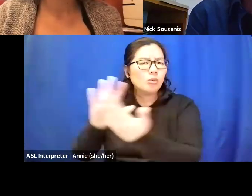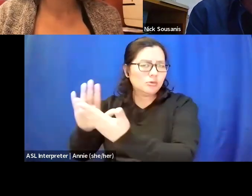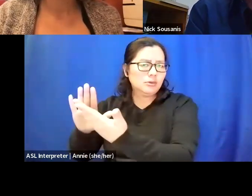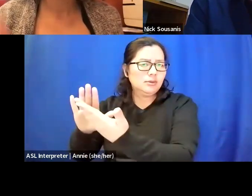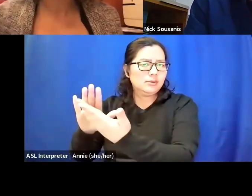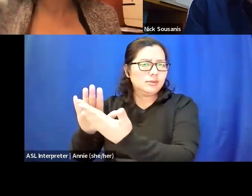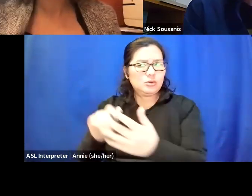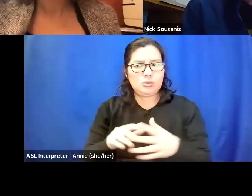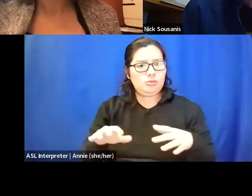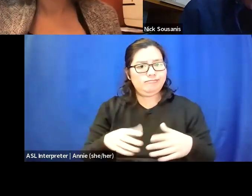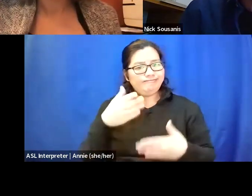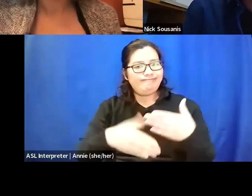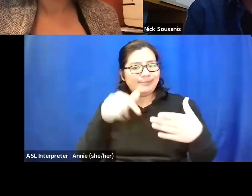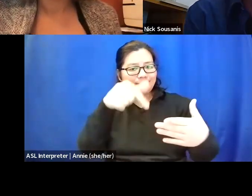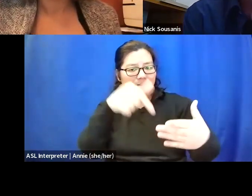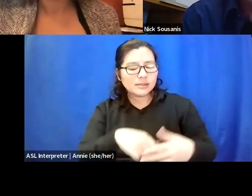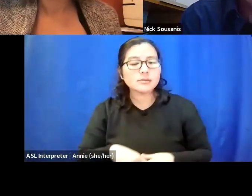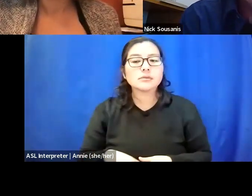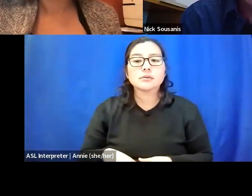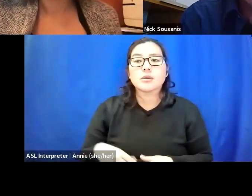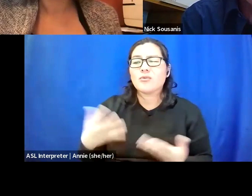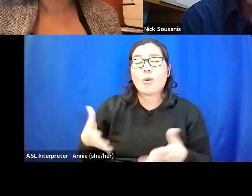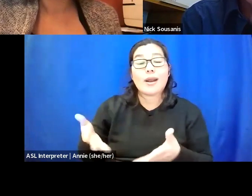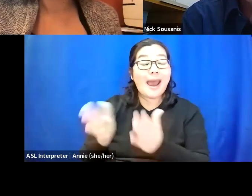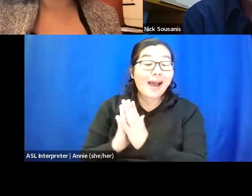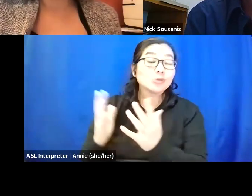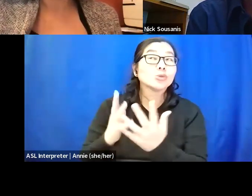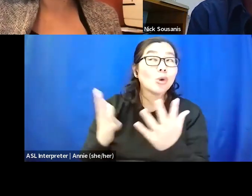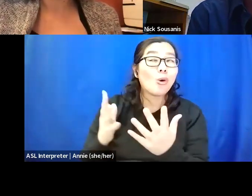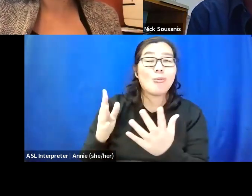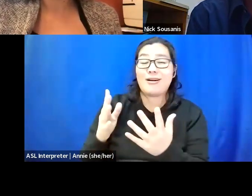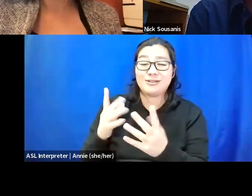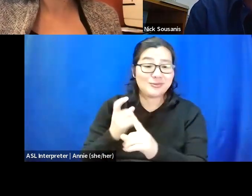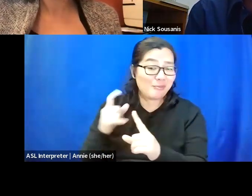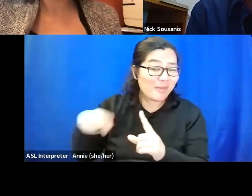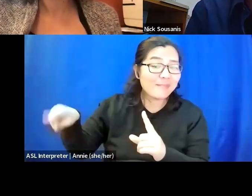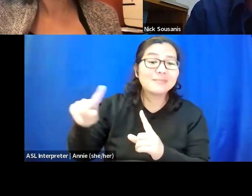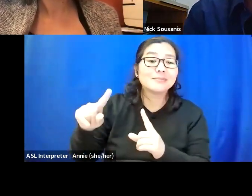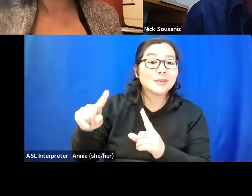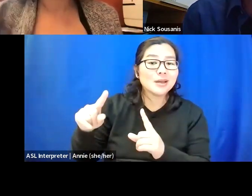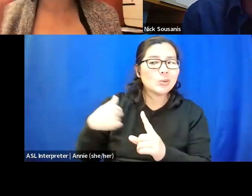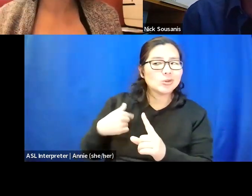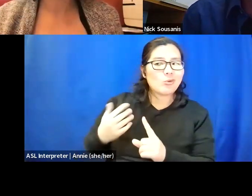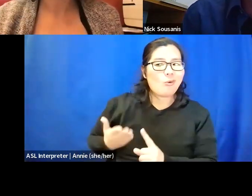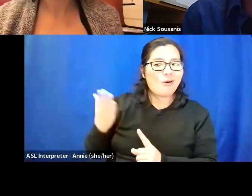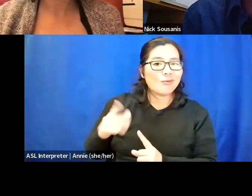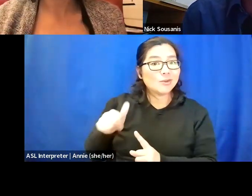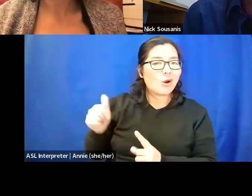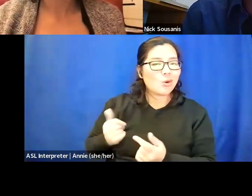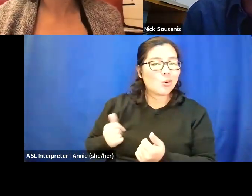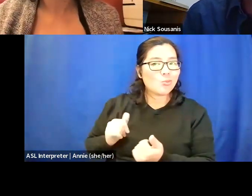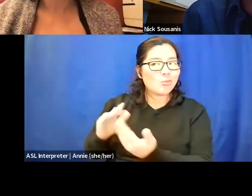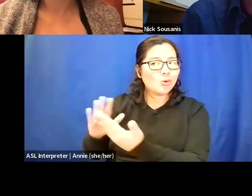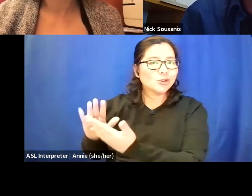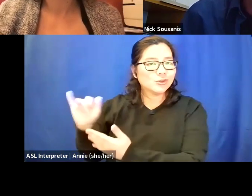approaches? And we've asked them so much already. We thought, well, we should offer some of these other approaches ourselves. Just see